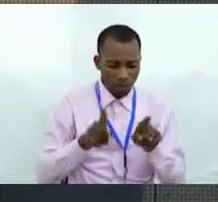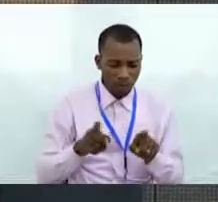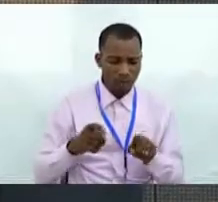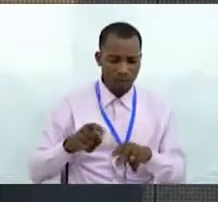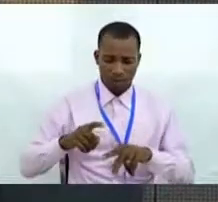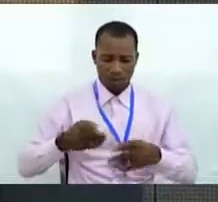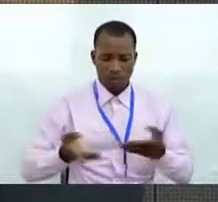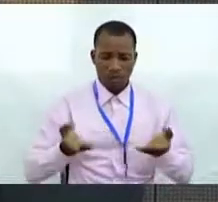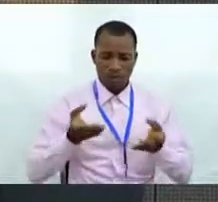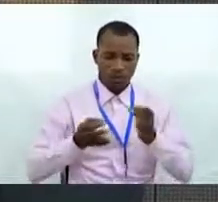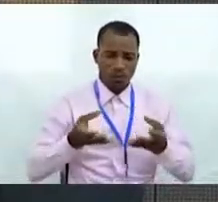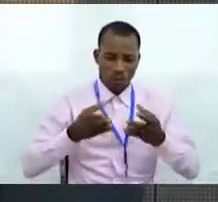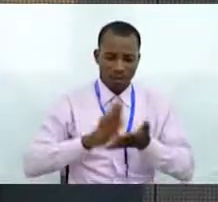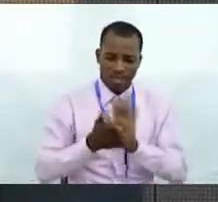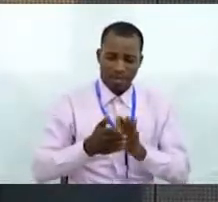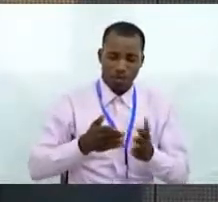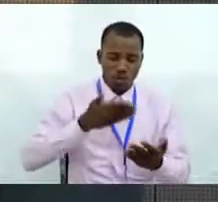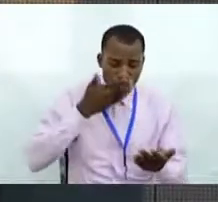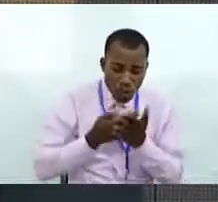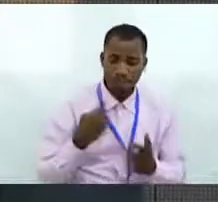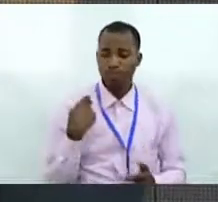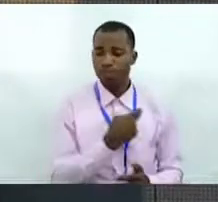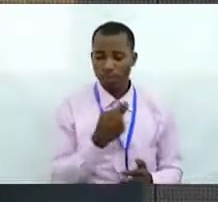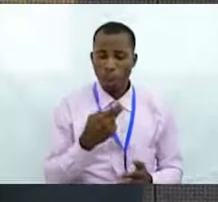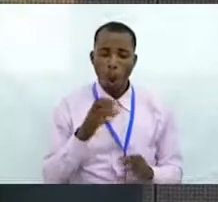that throne and administer justice fairly in the church